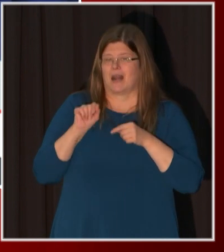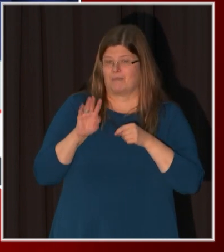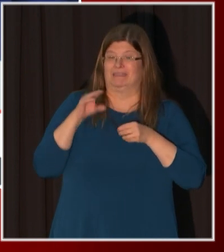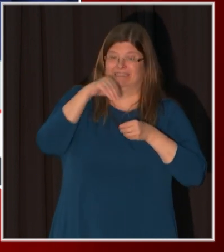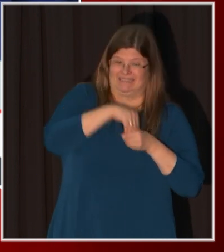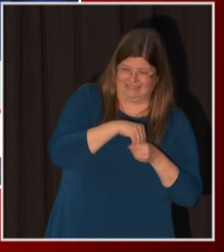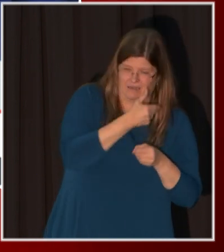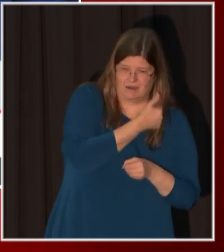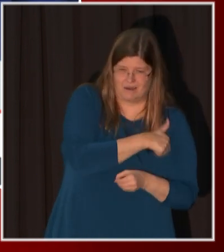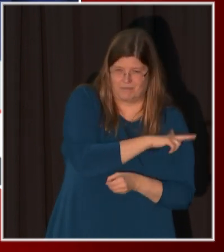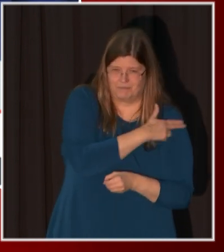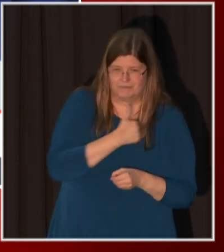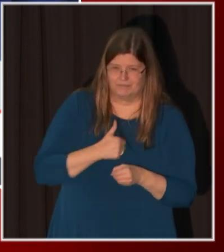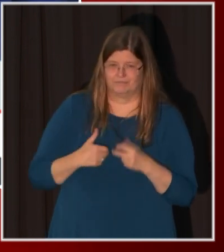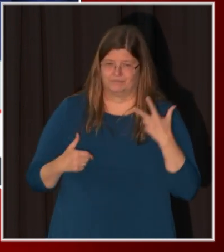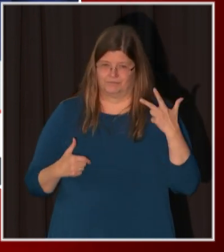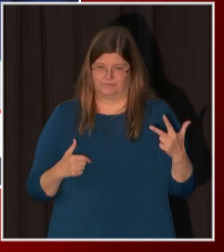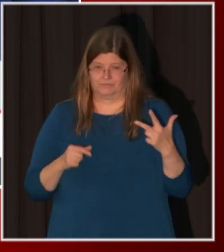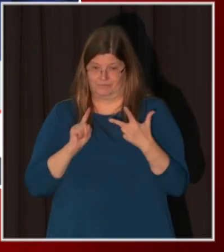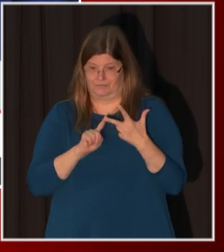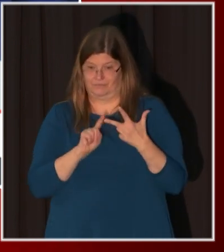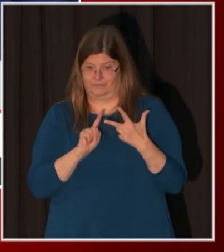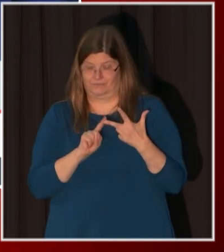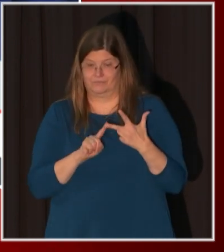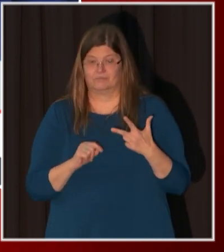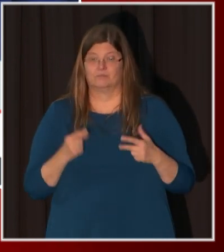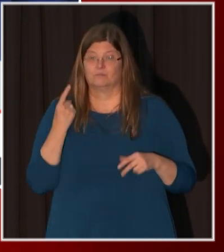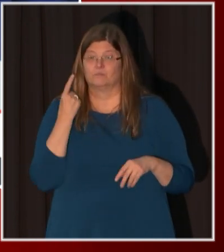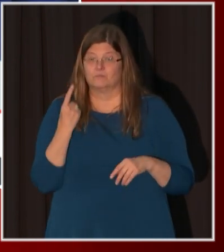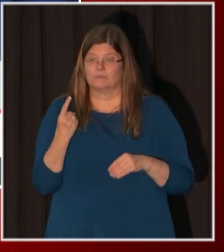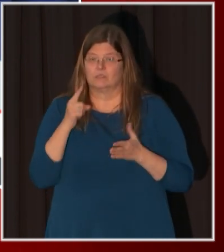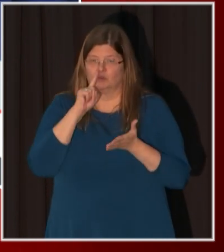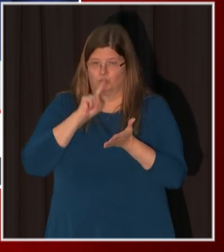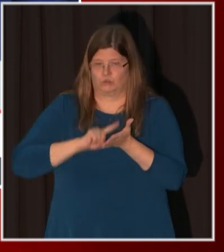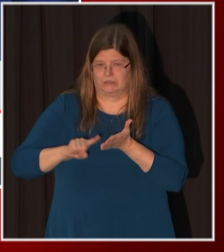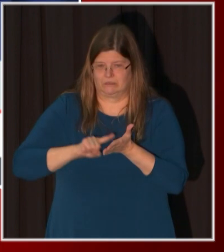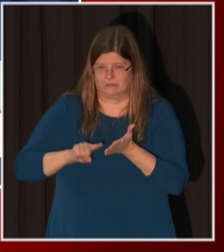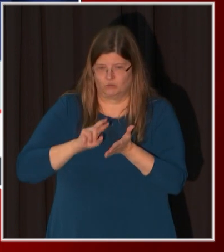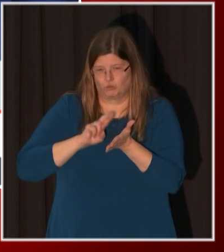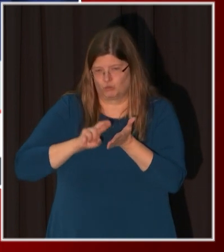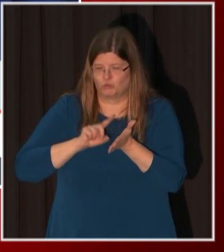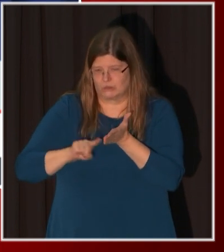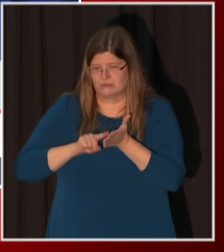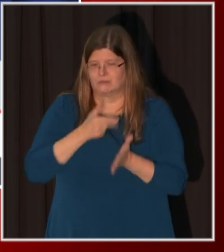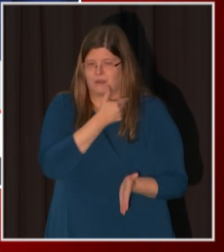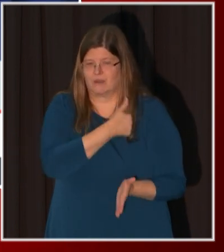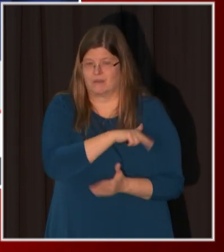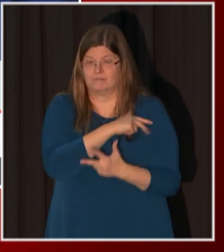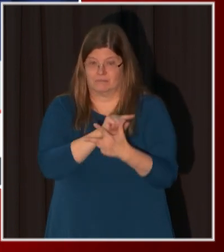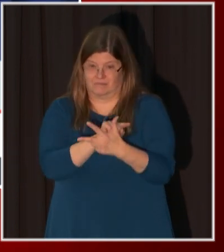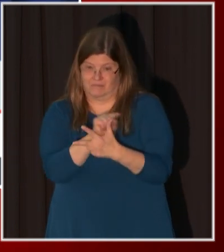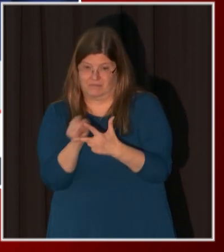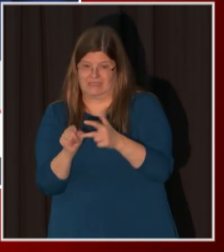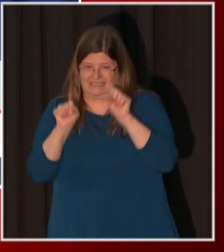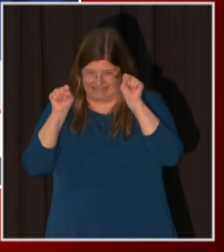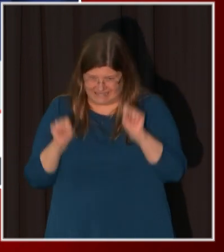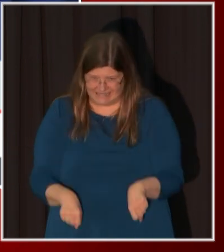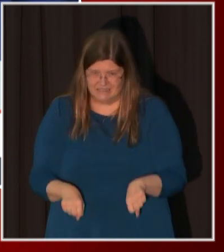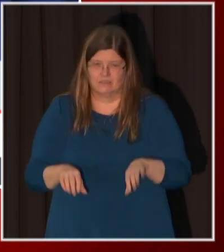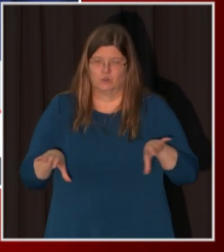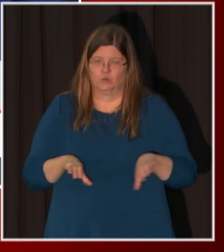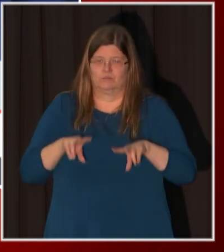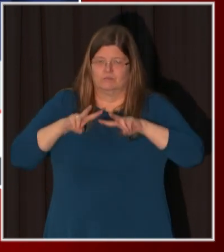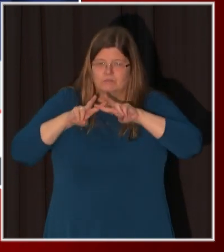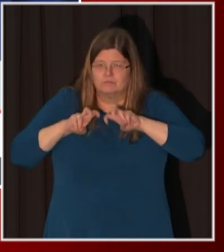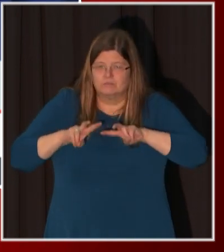1 research laboratory in the district that all have the capacity to provide diagnostic testing for COVID-19.